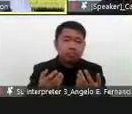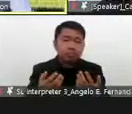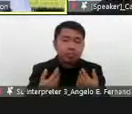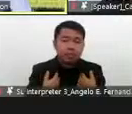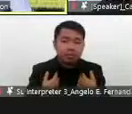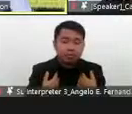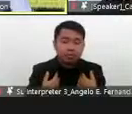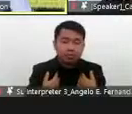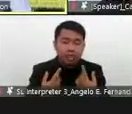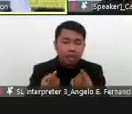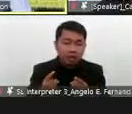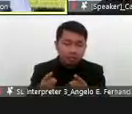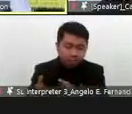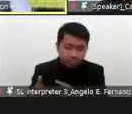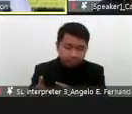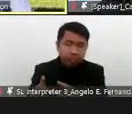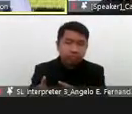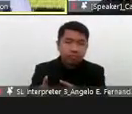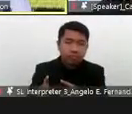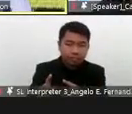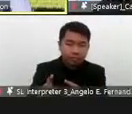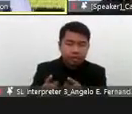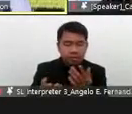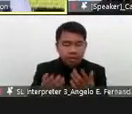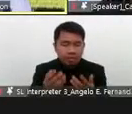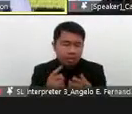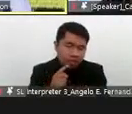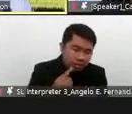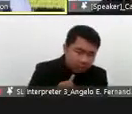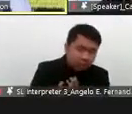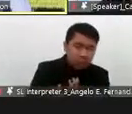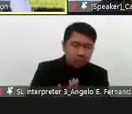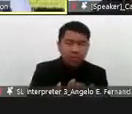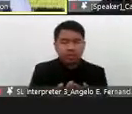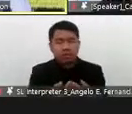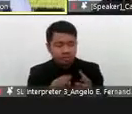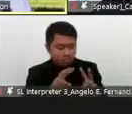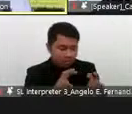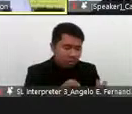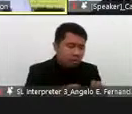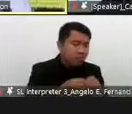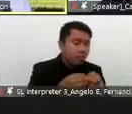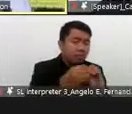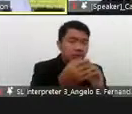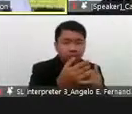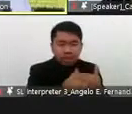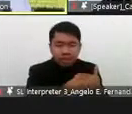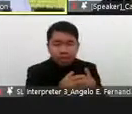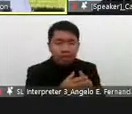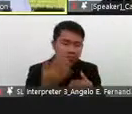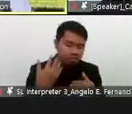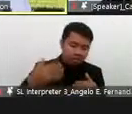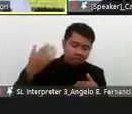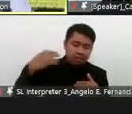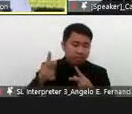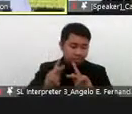things, that's an area that we'd really be seriously wanting to examine very, very early human settlement.